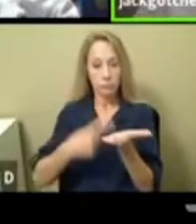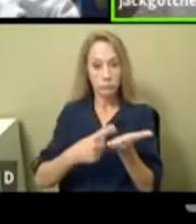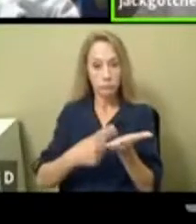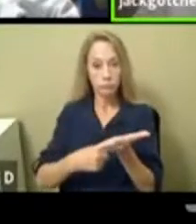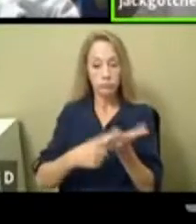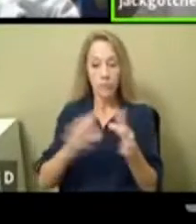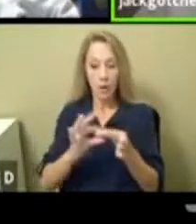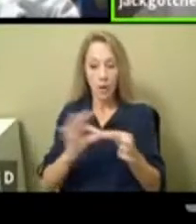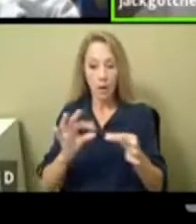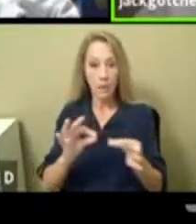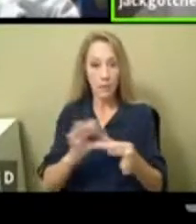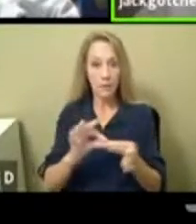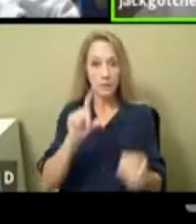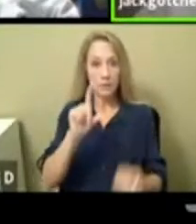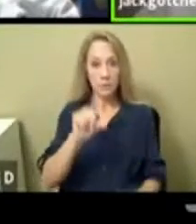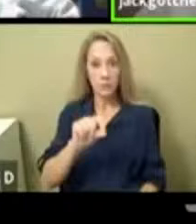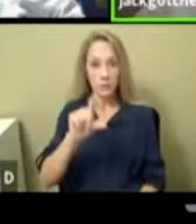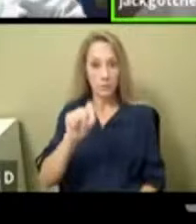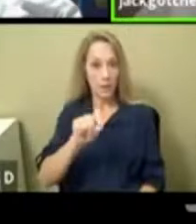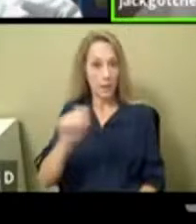2020-5?